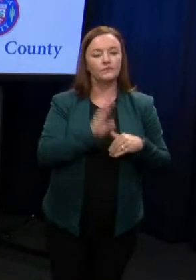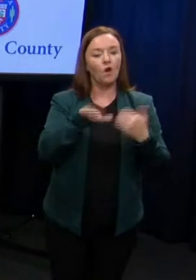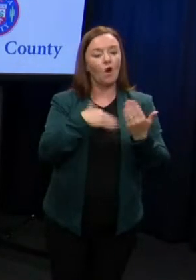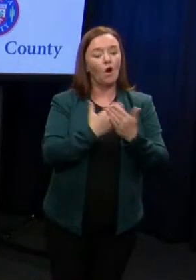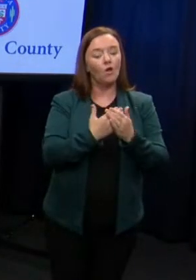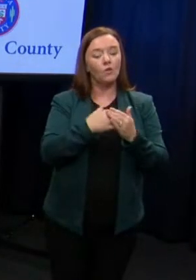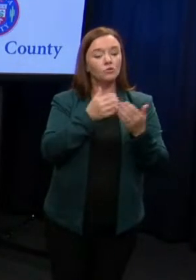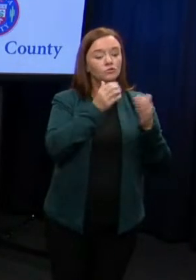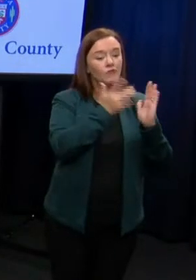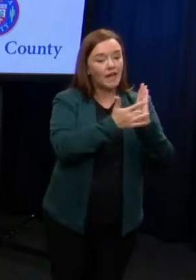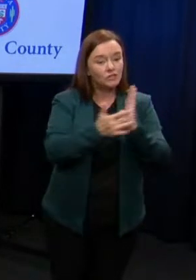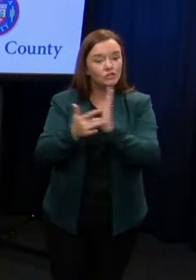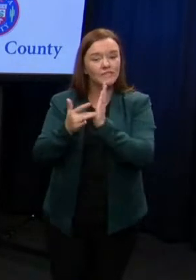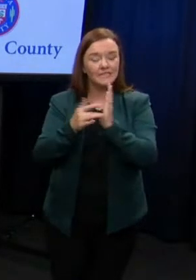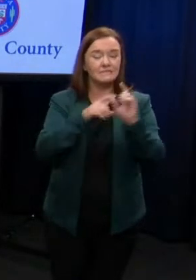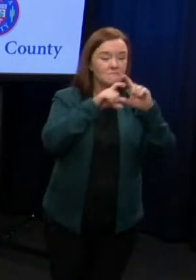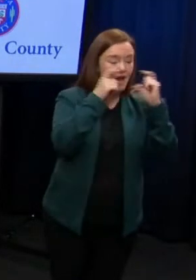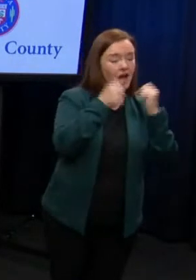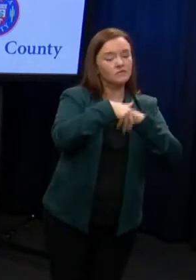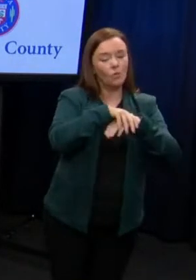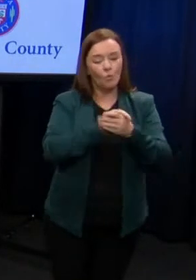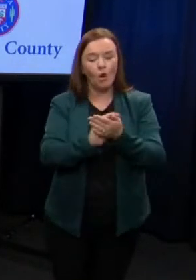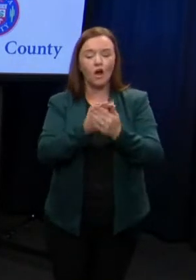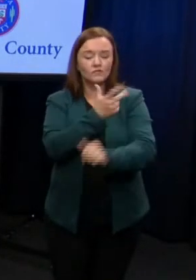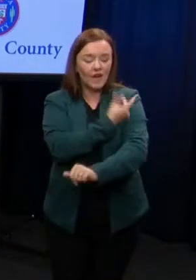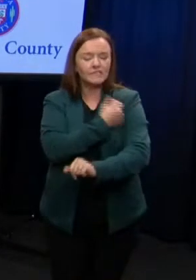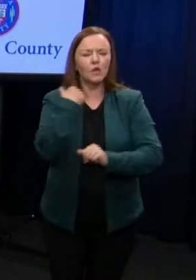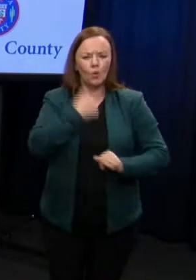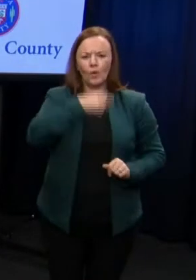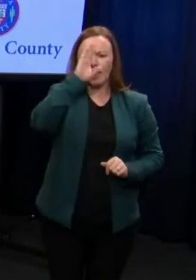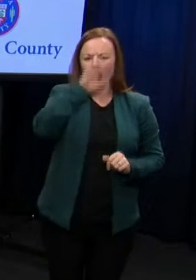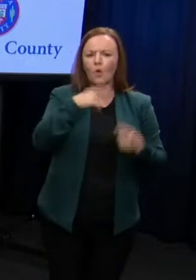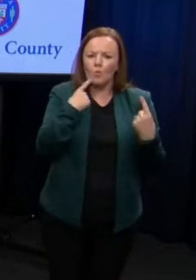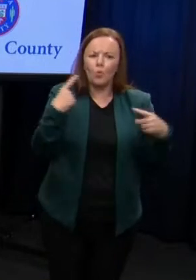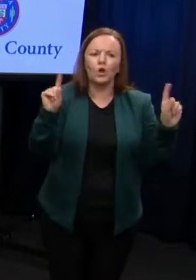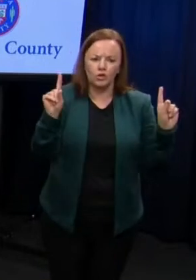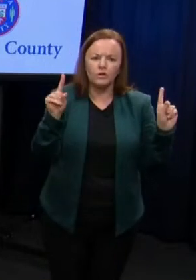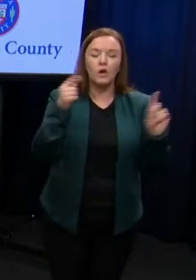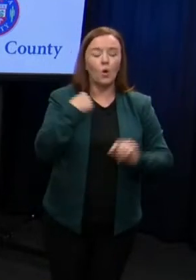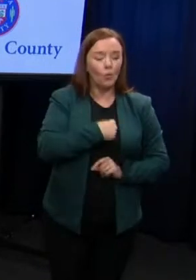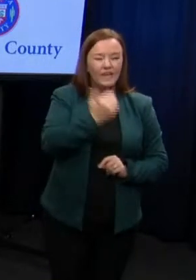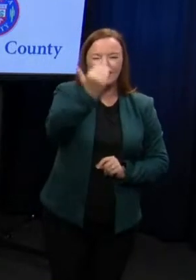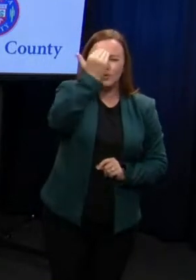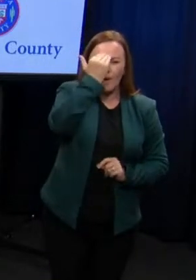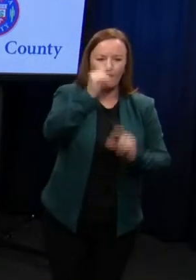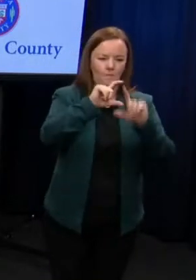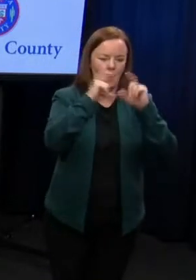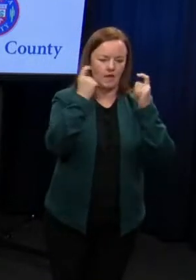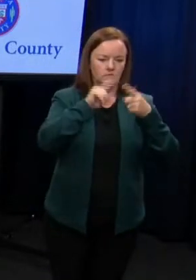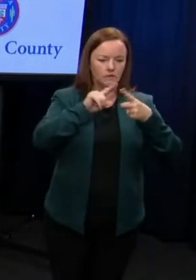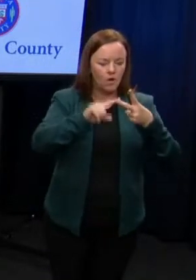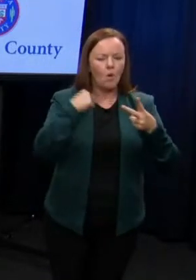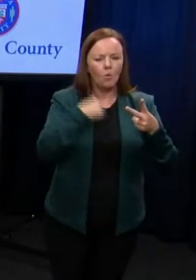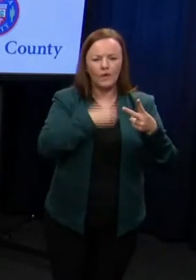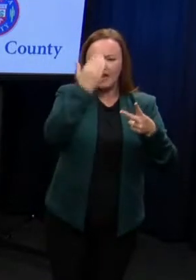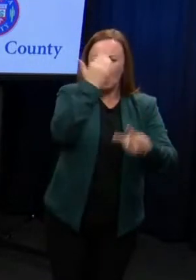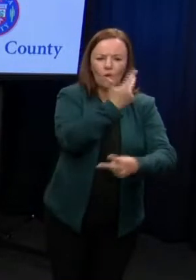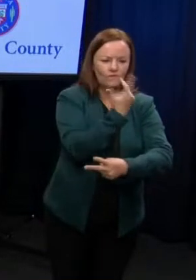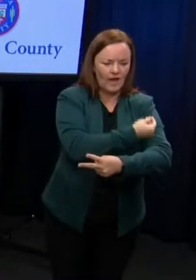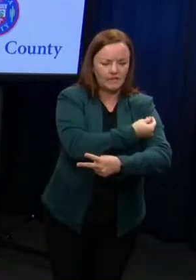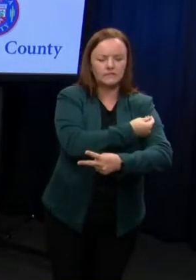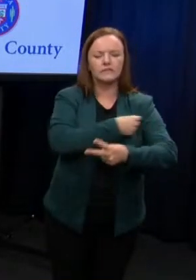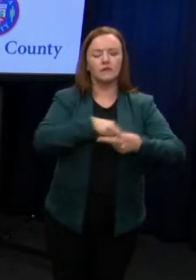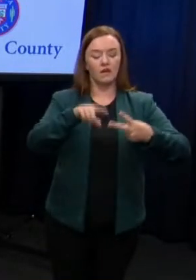know work, which is good. Since the beginning of this pandemic, we've learned a lot. We know that masking, we know that vaccination is the best. We know that